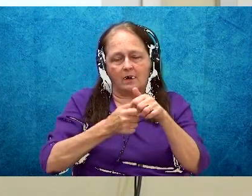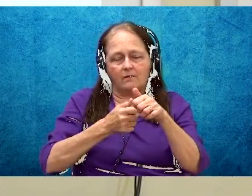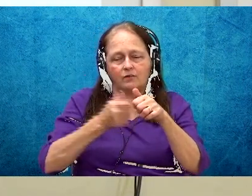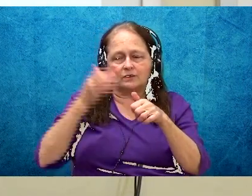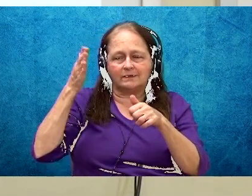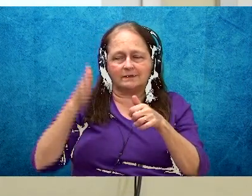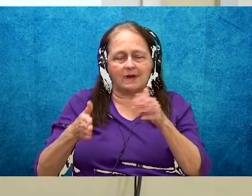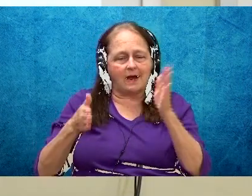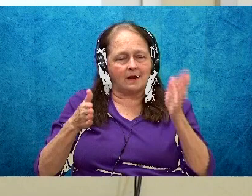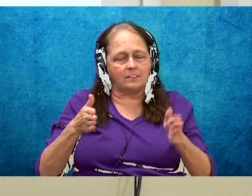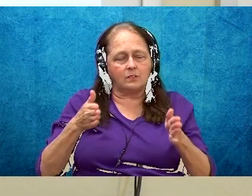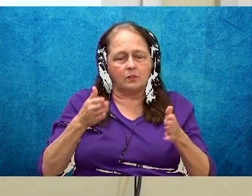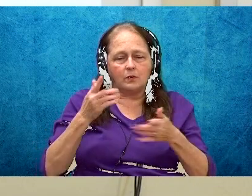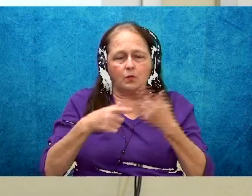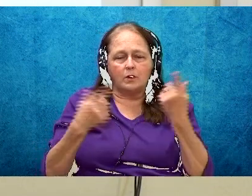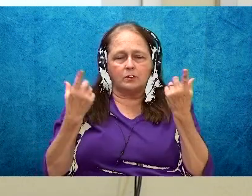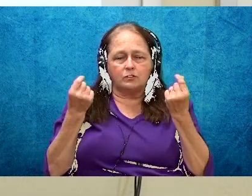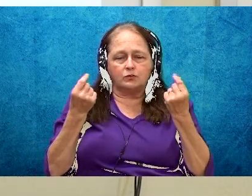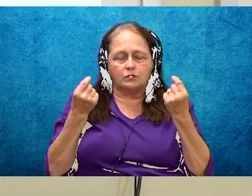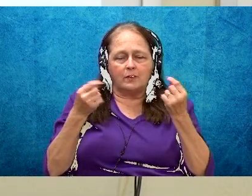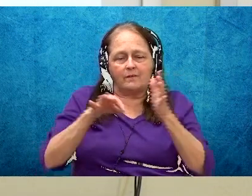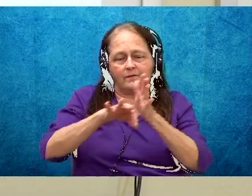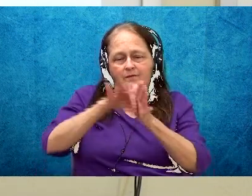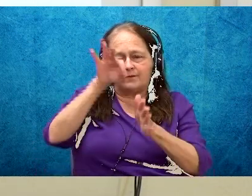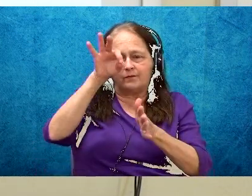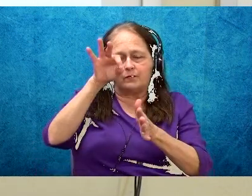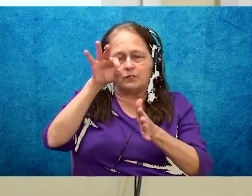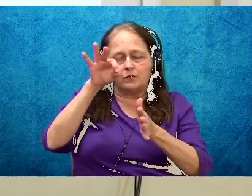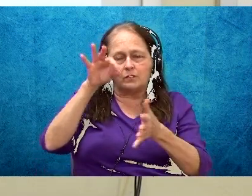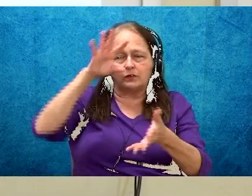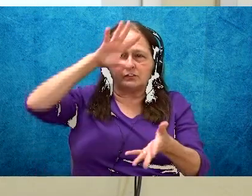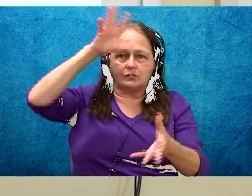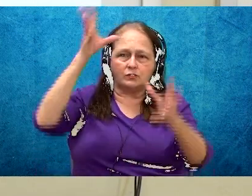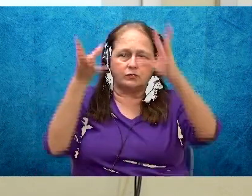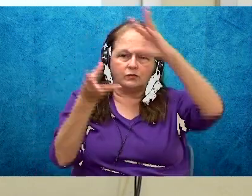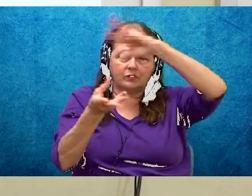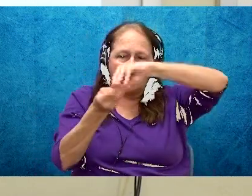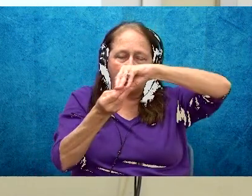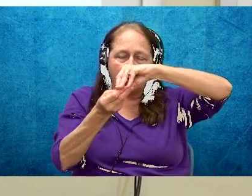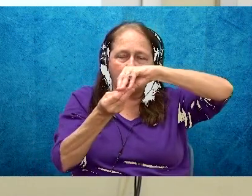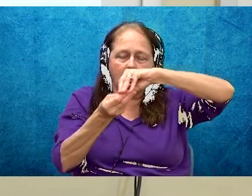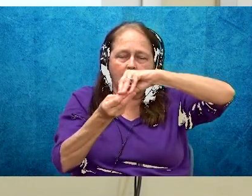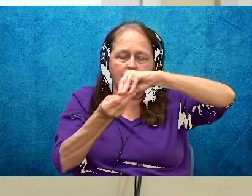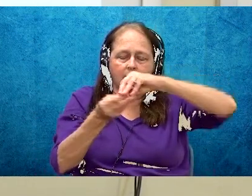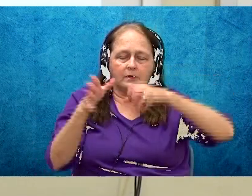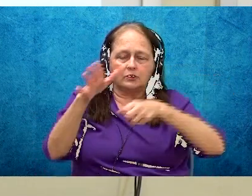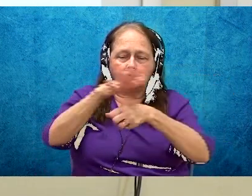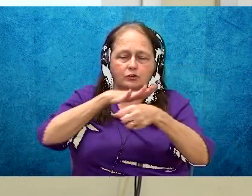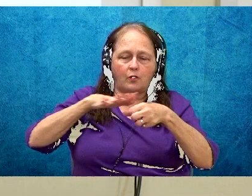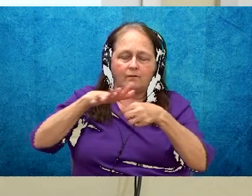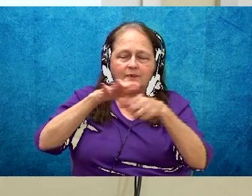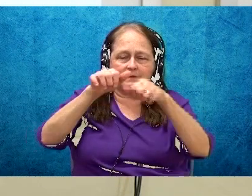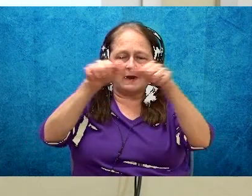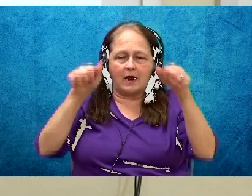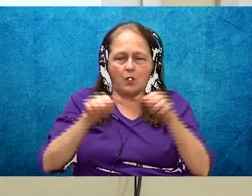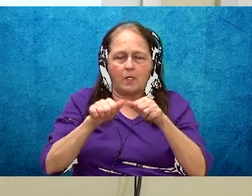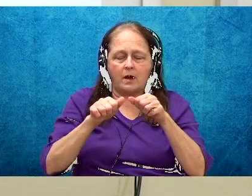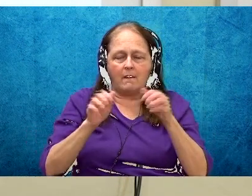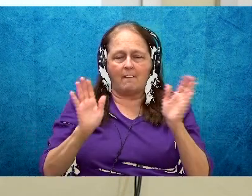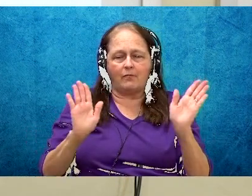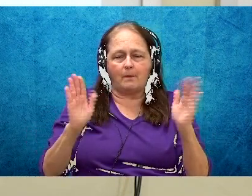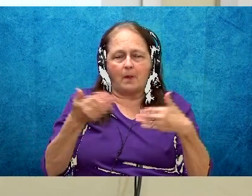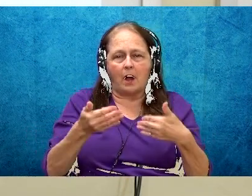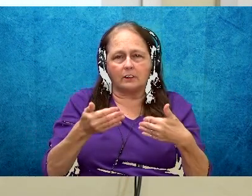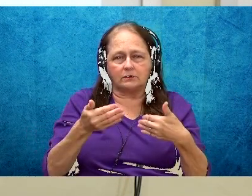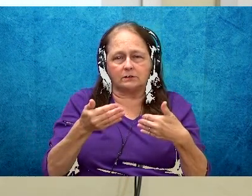side, what could we do to find the total surface area of this box?